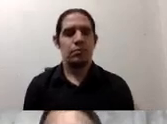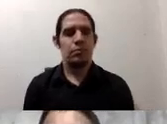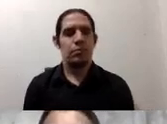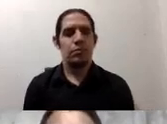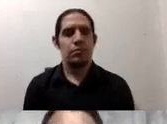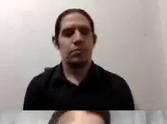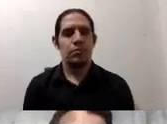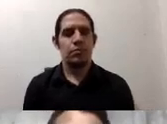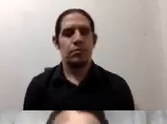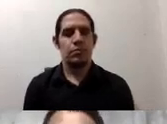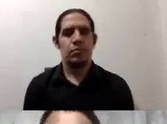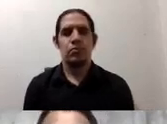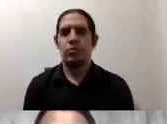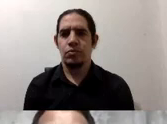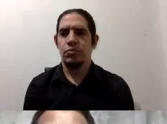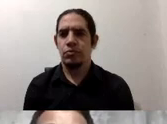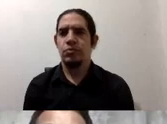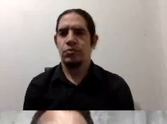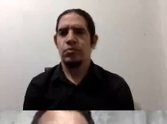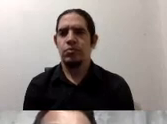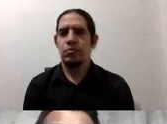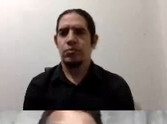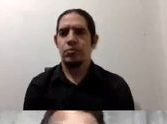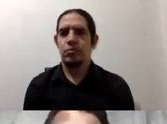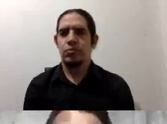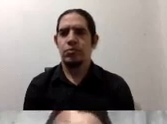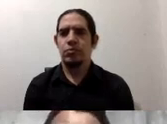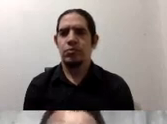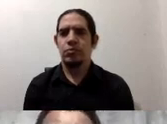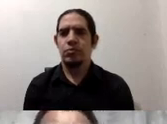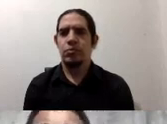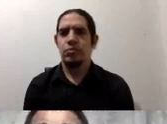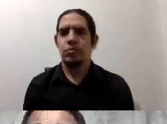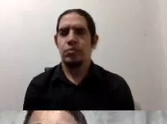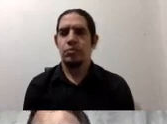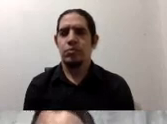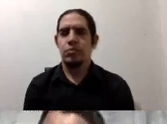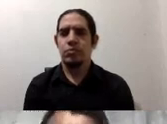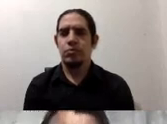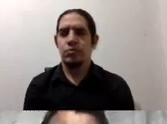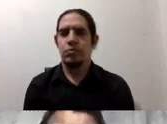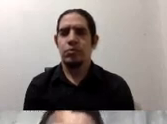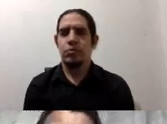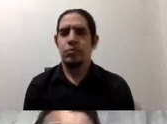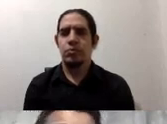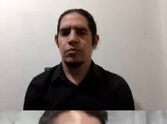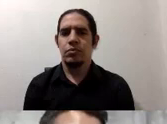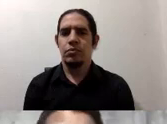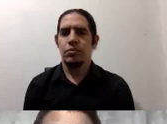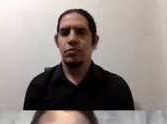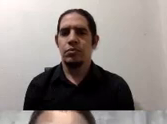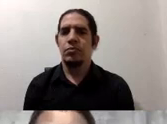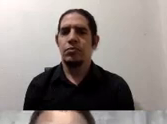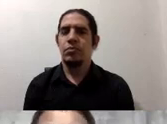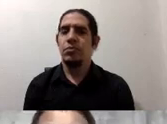Okay, the research contest on this investigation was carried out in a private bilingual school in the southeast of the state of Veracruz, and